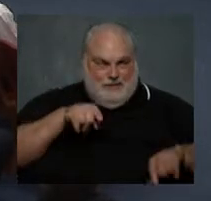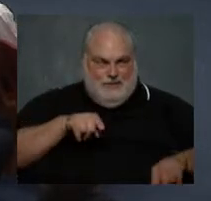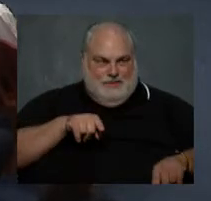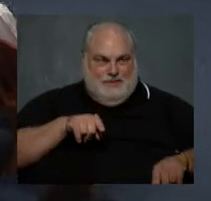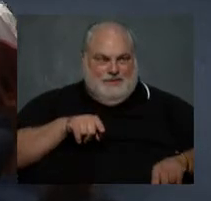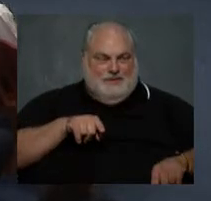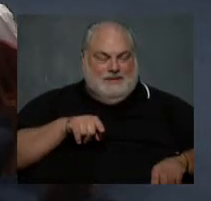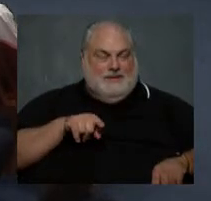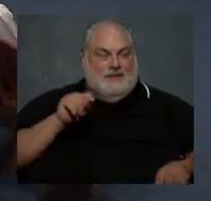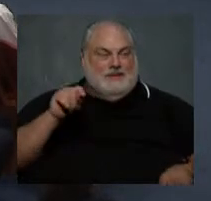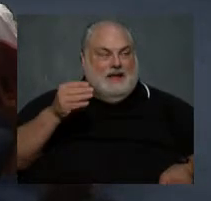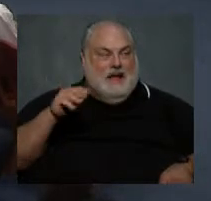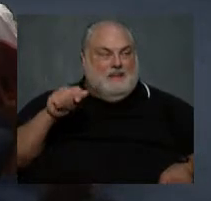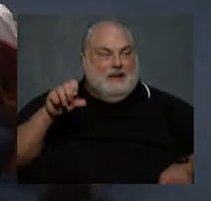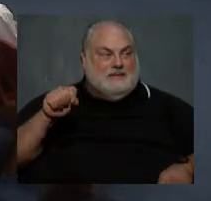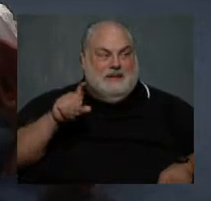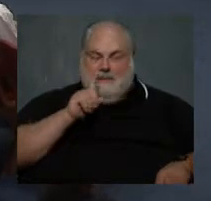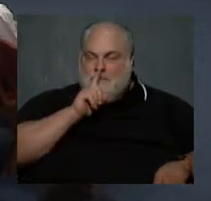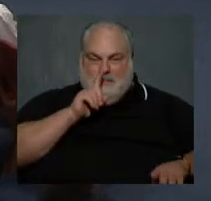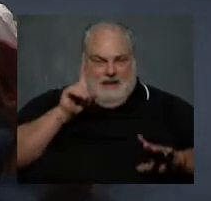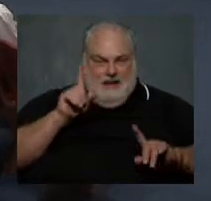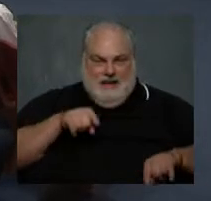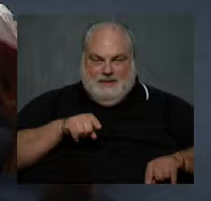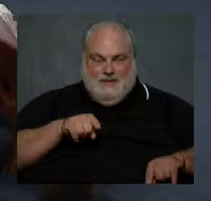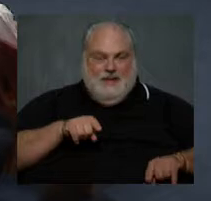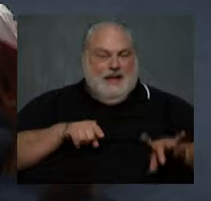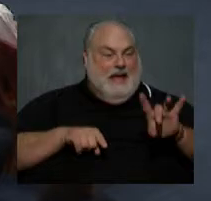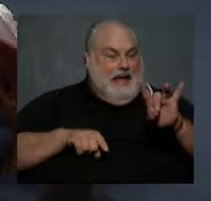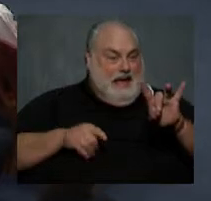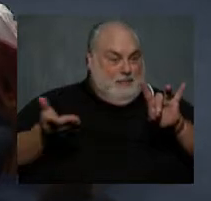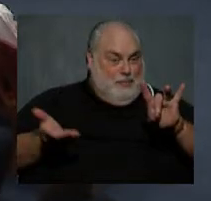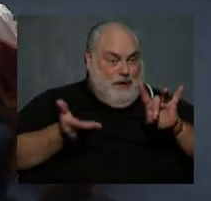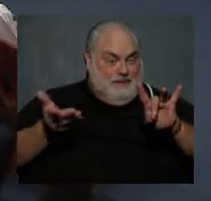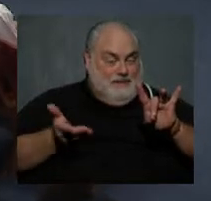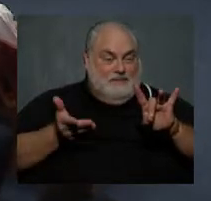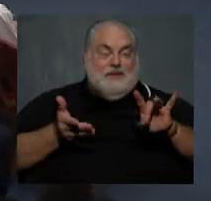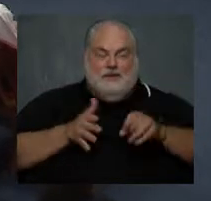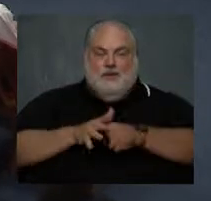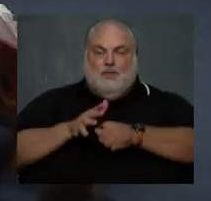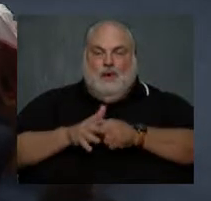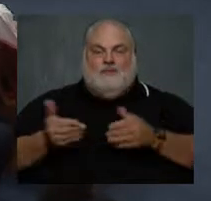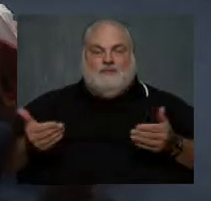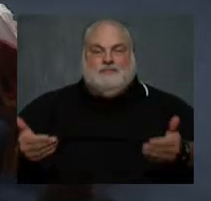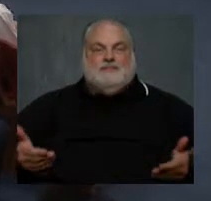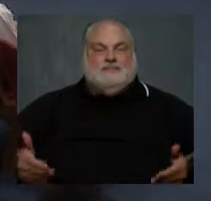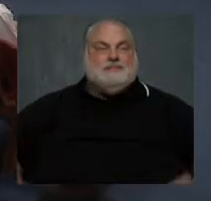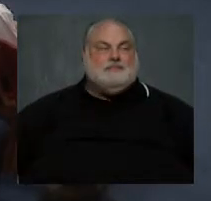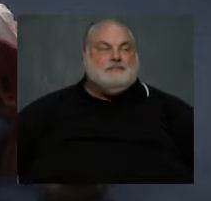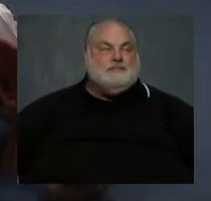Here, Commissioner Thomas. You have 8 members present. You do have a quorum. Okay.